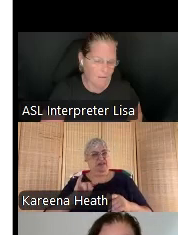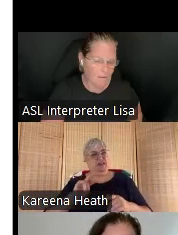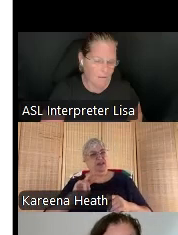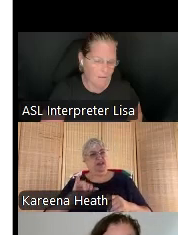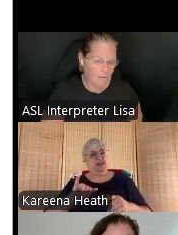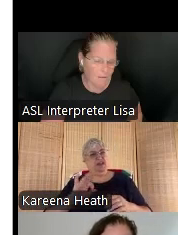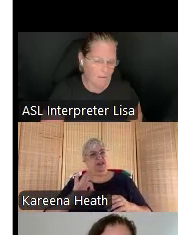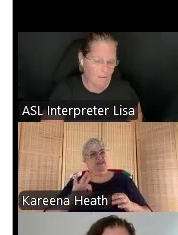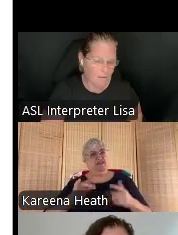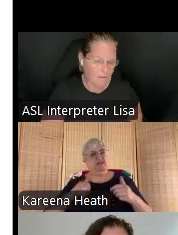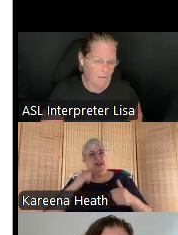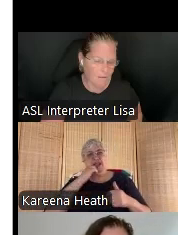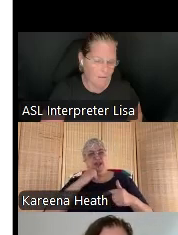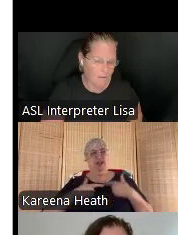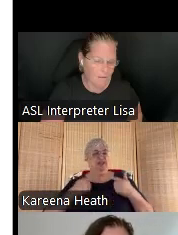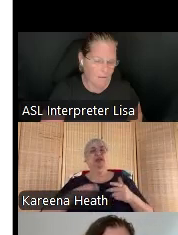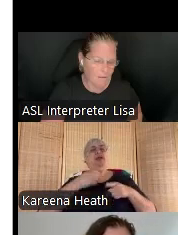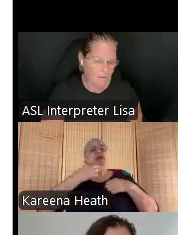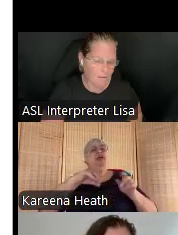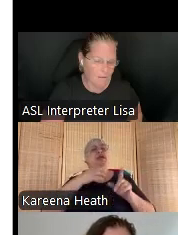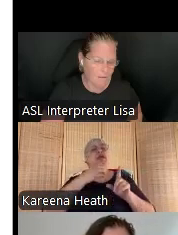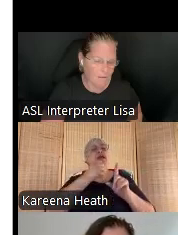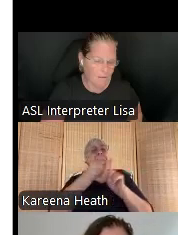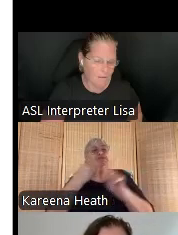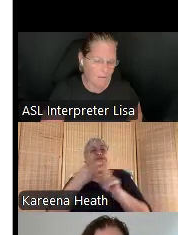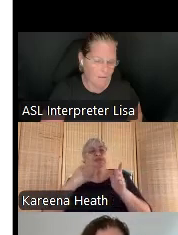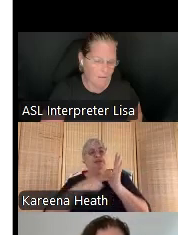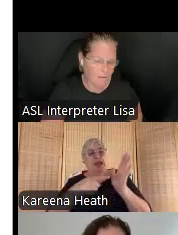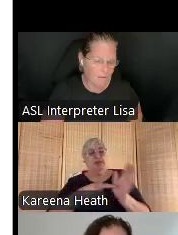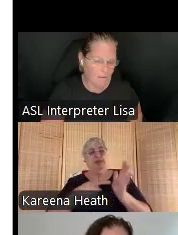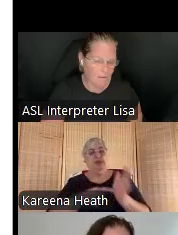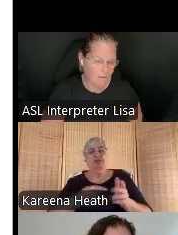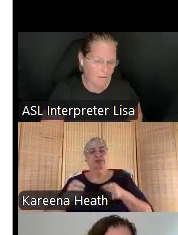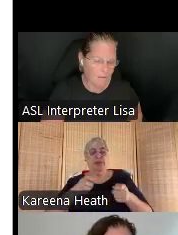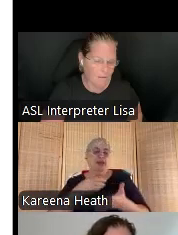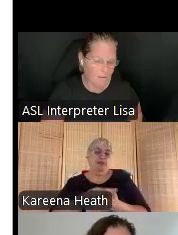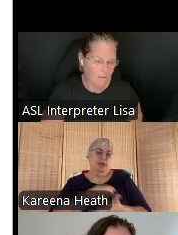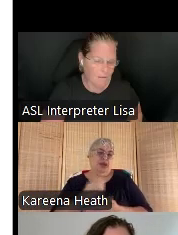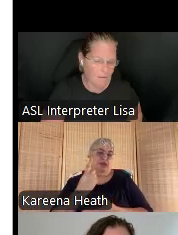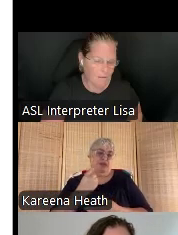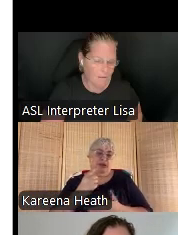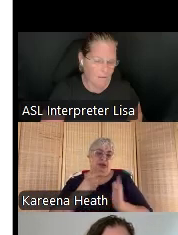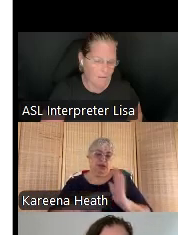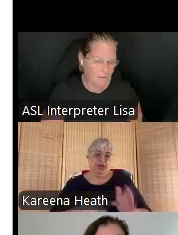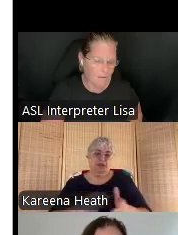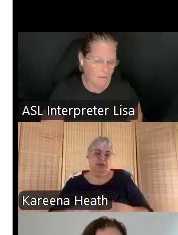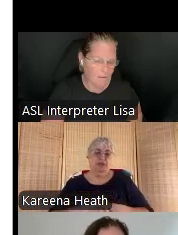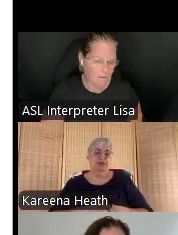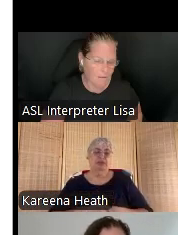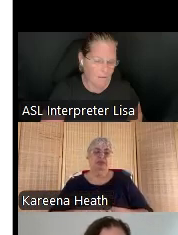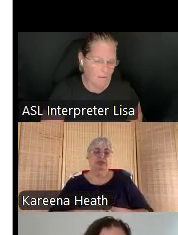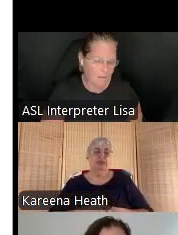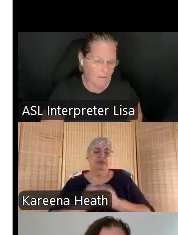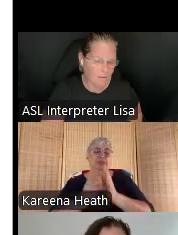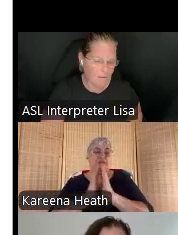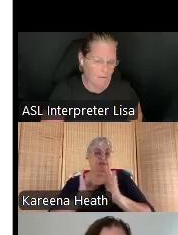living and actually give some concrete examples. Handling money is just one example. So asking